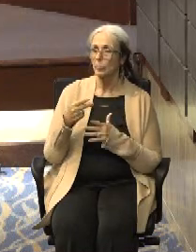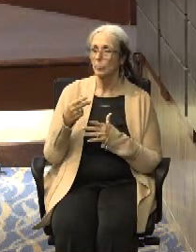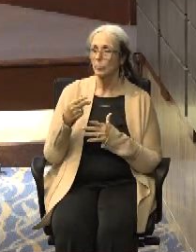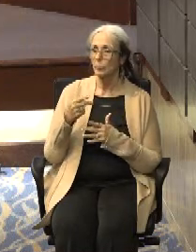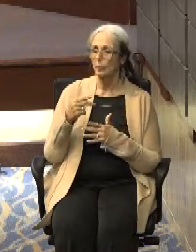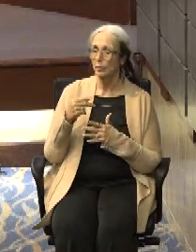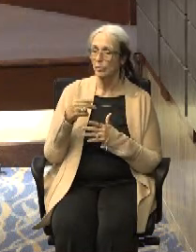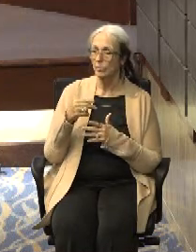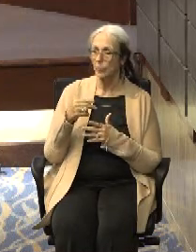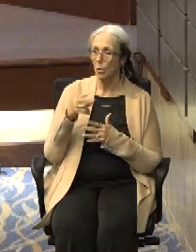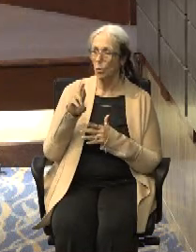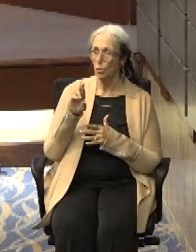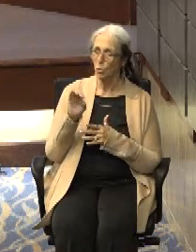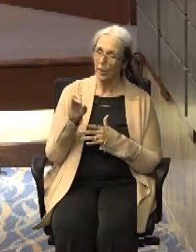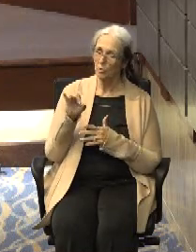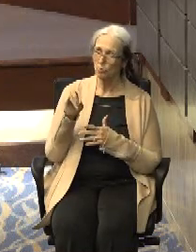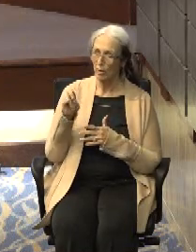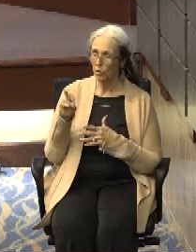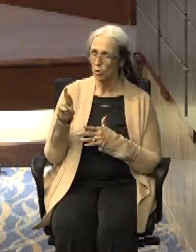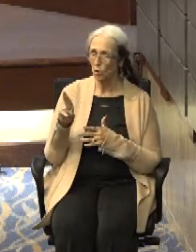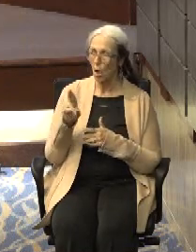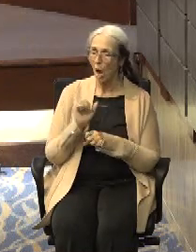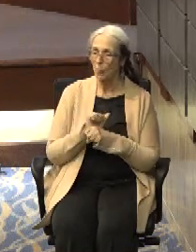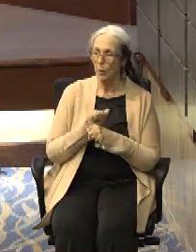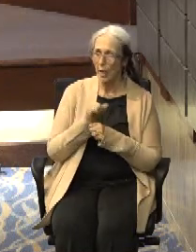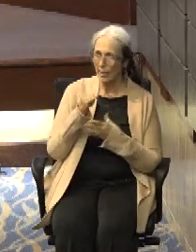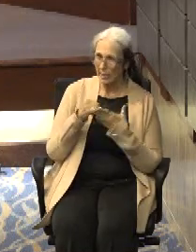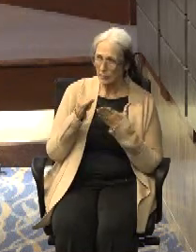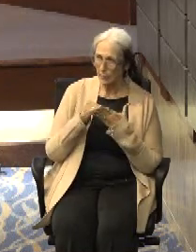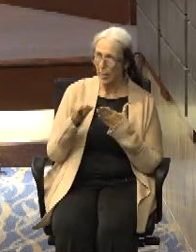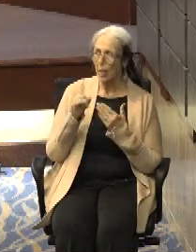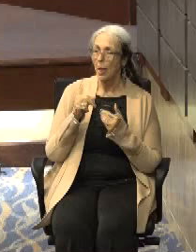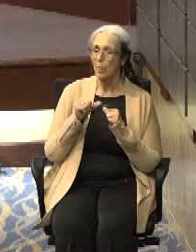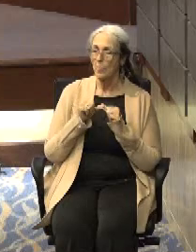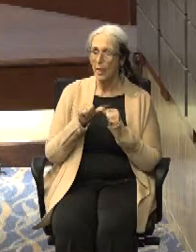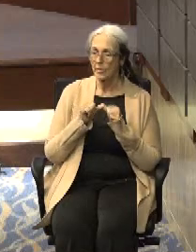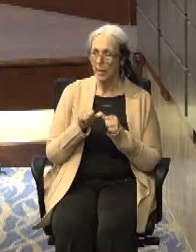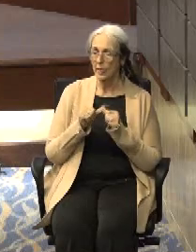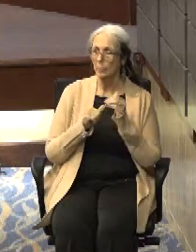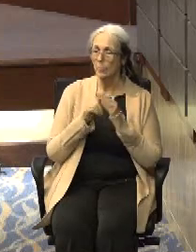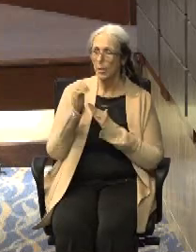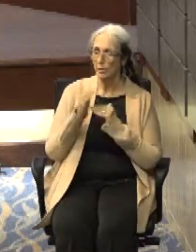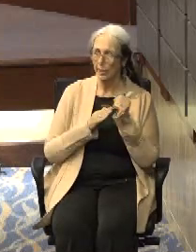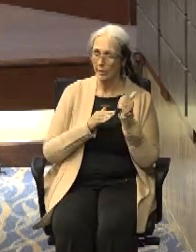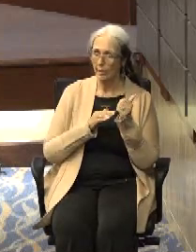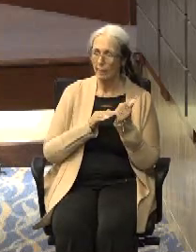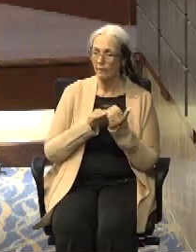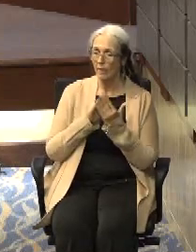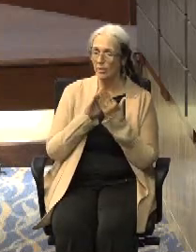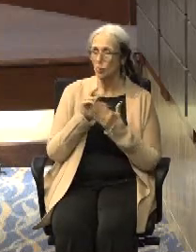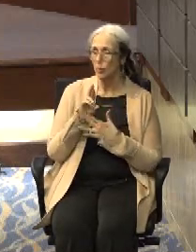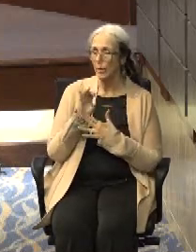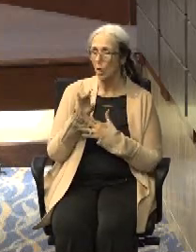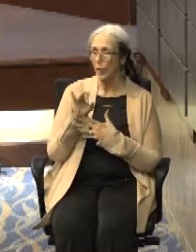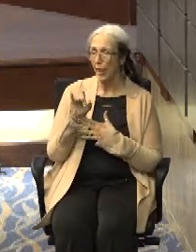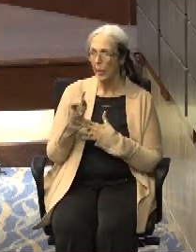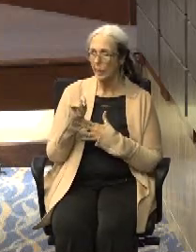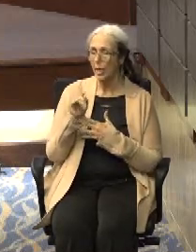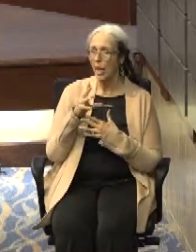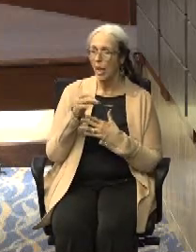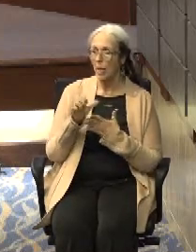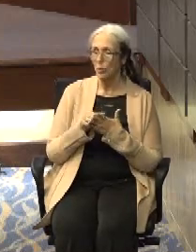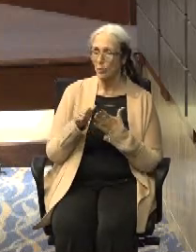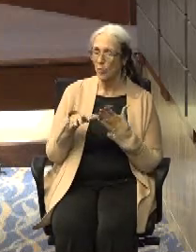constructing, reconstructing, operating, repairing, inspecting, maintaining, rebuilding, replacing, relocating, and removing